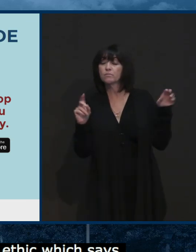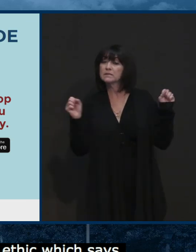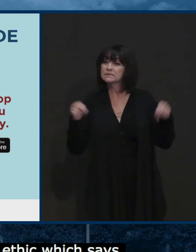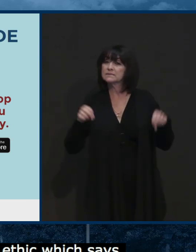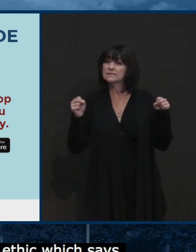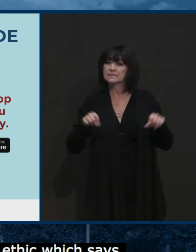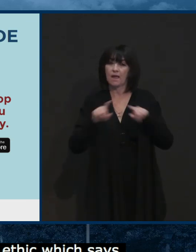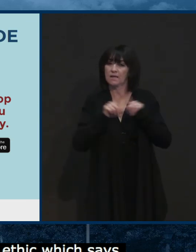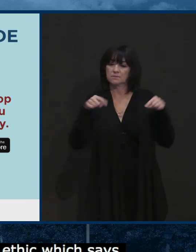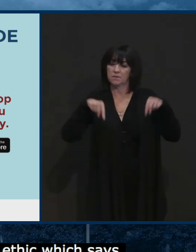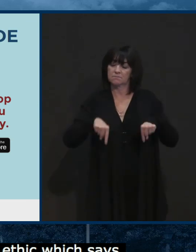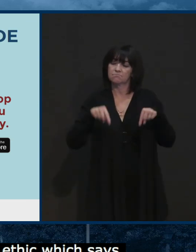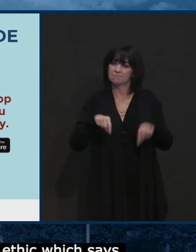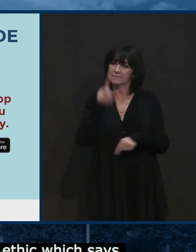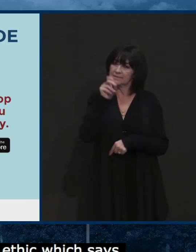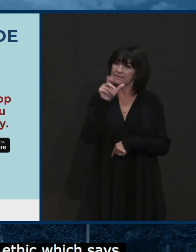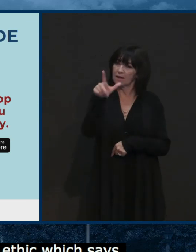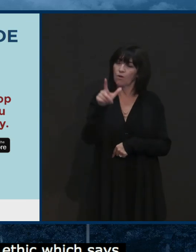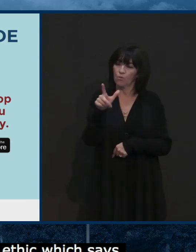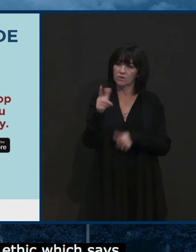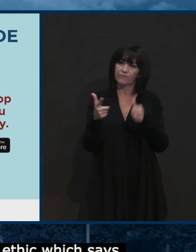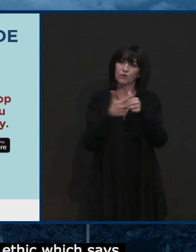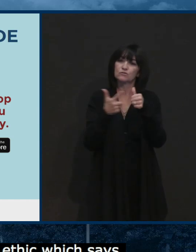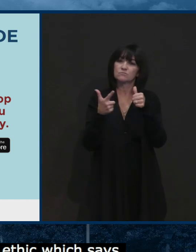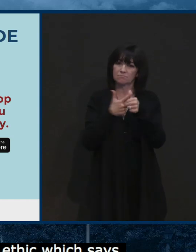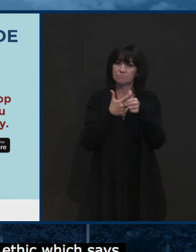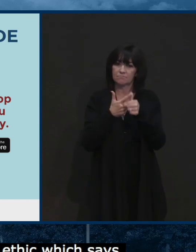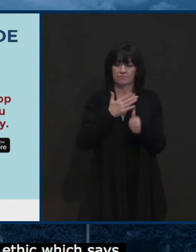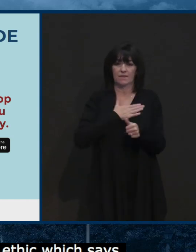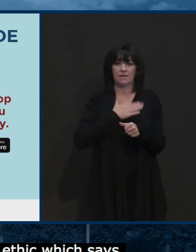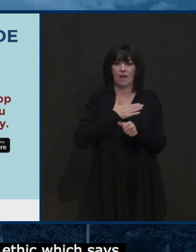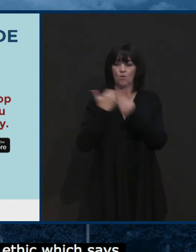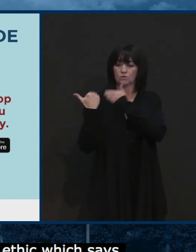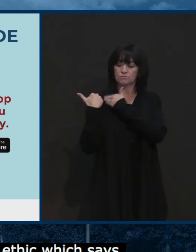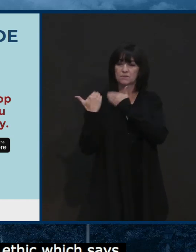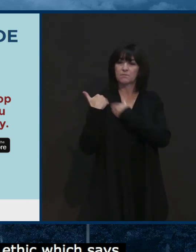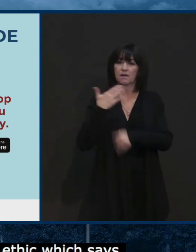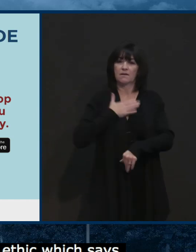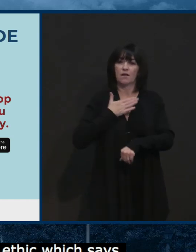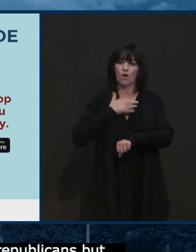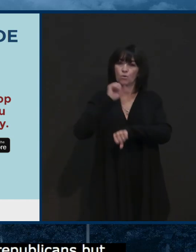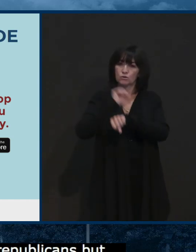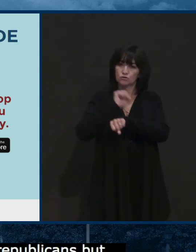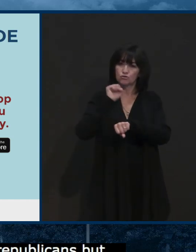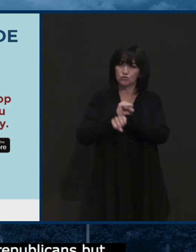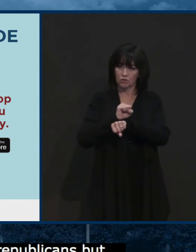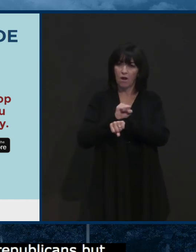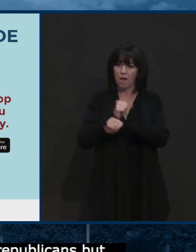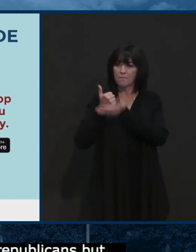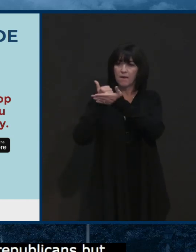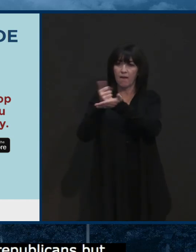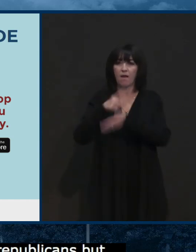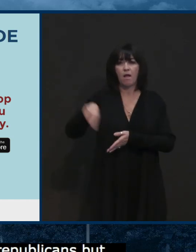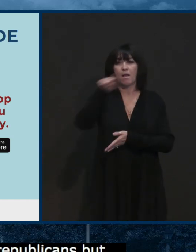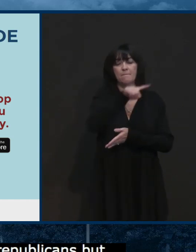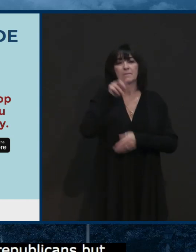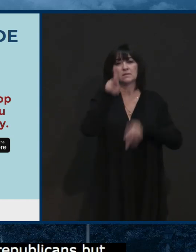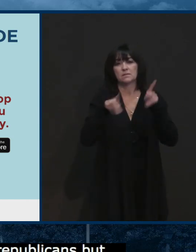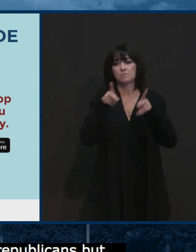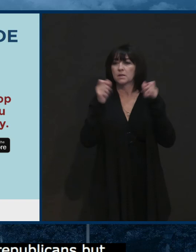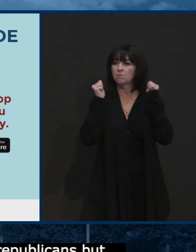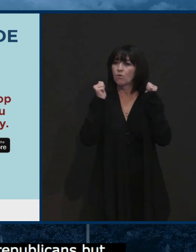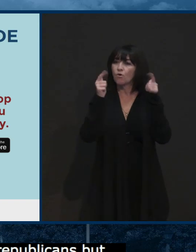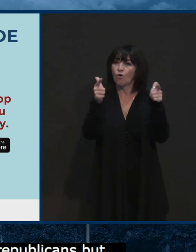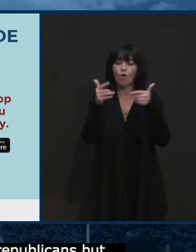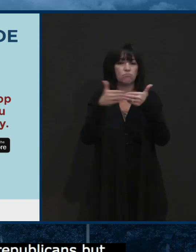we're Delawareans, and it's our job to serve the best interests of every Delawarean, whether you